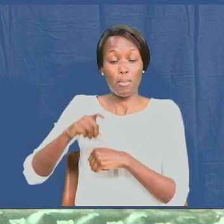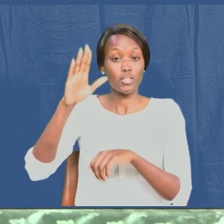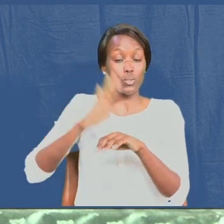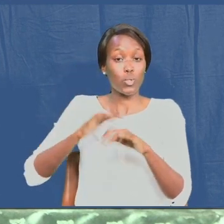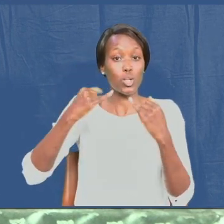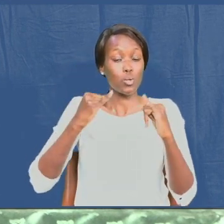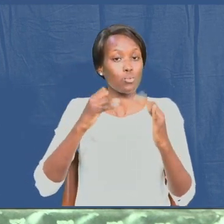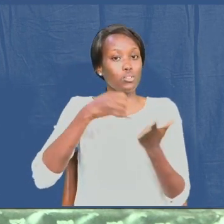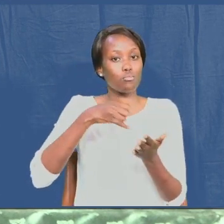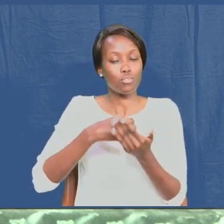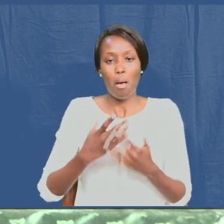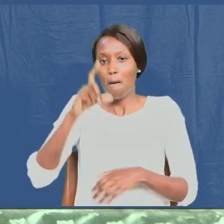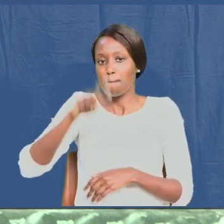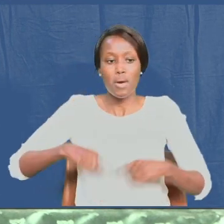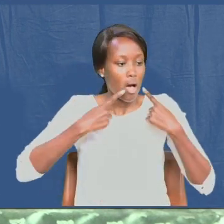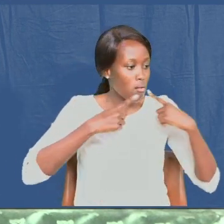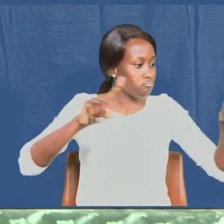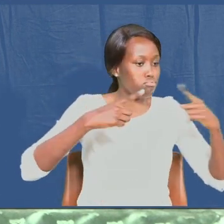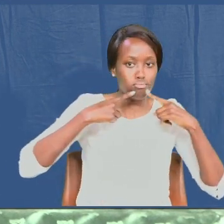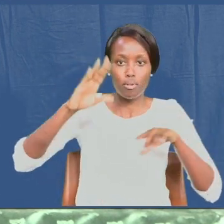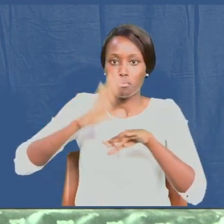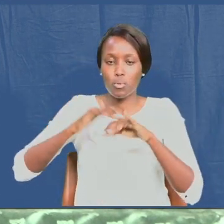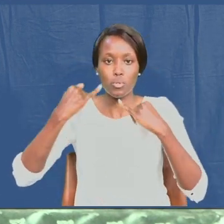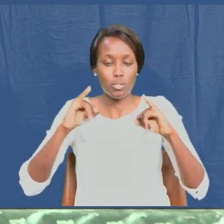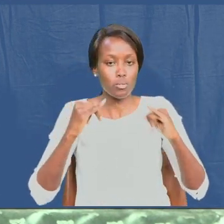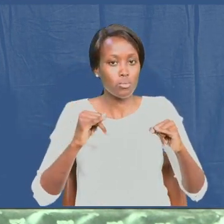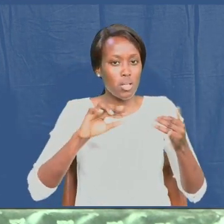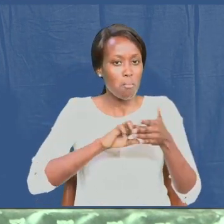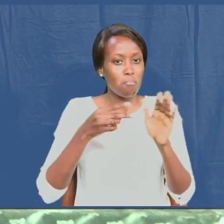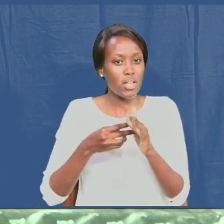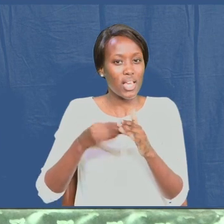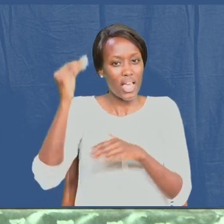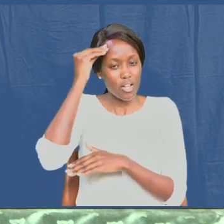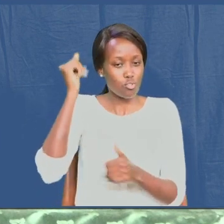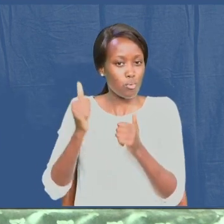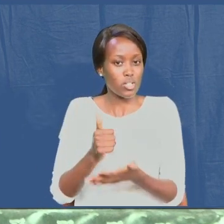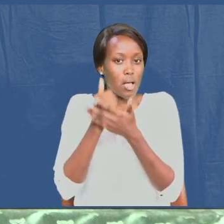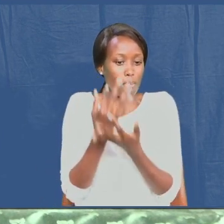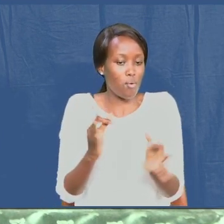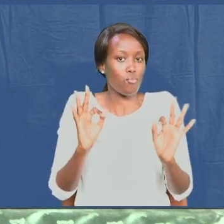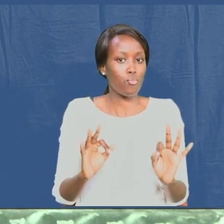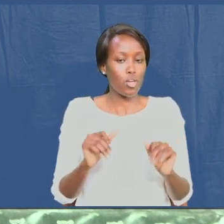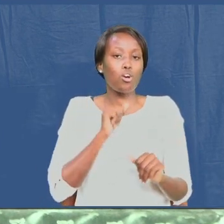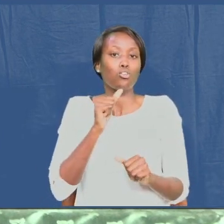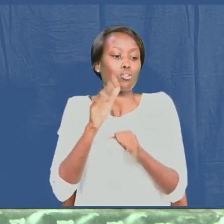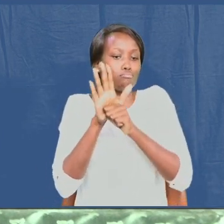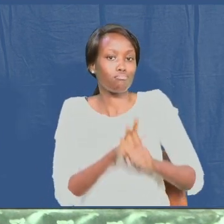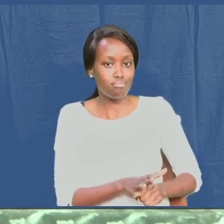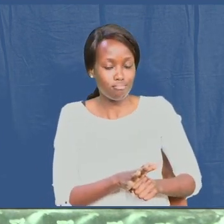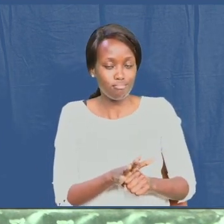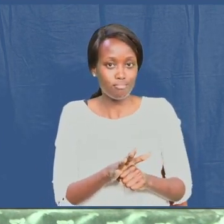should proclaim good news, meaning education that liberates and not the one that